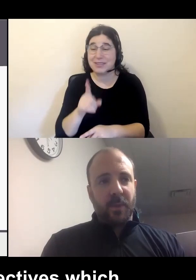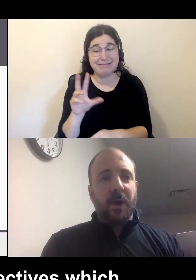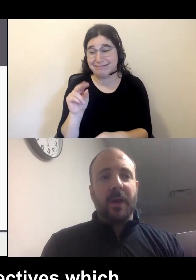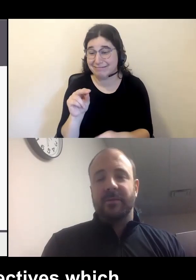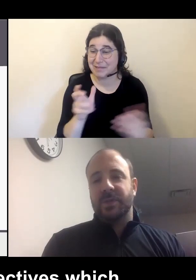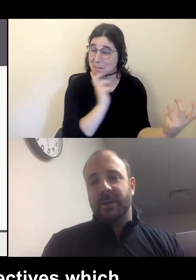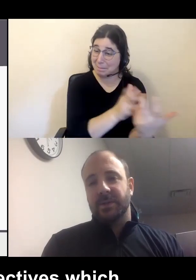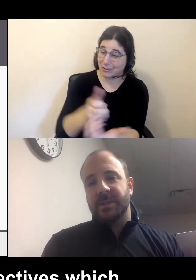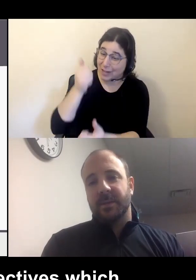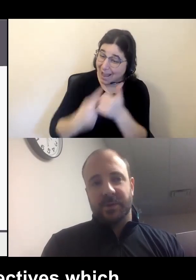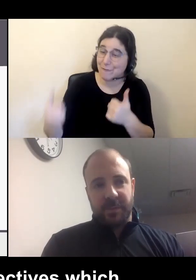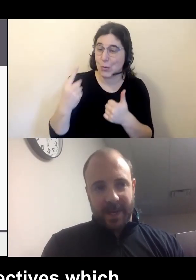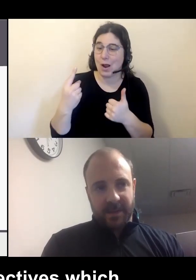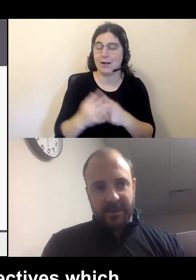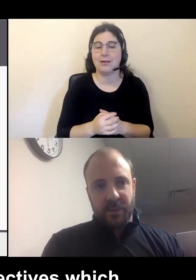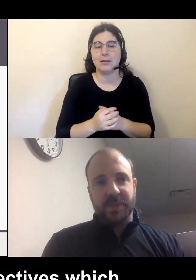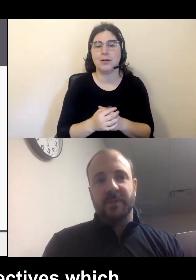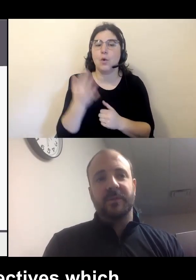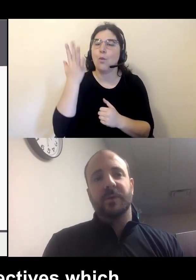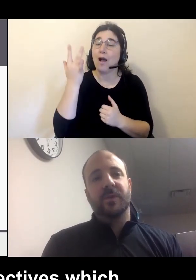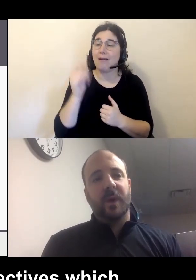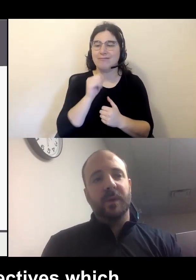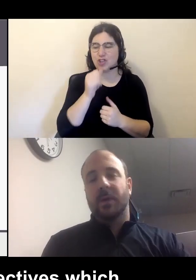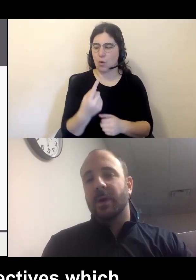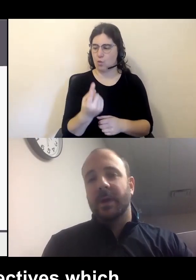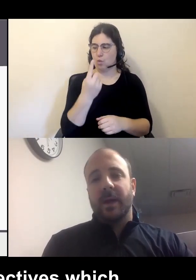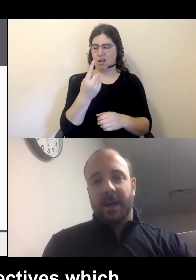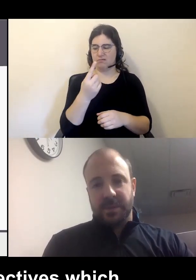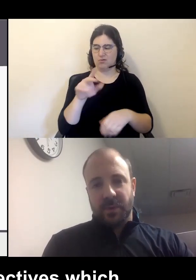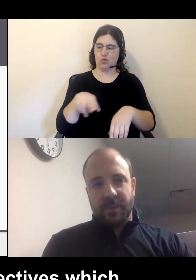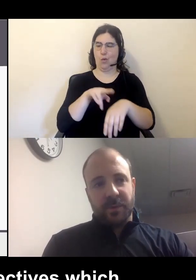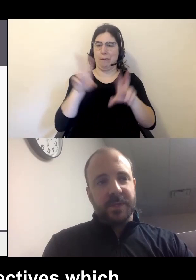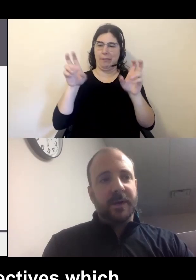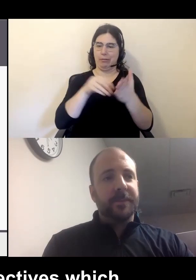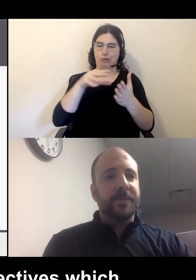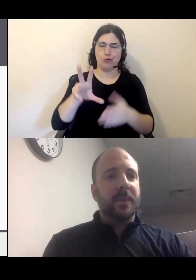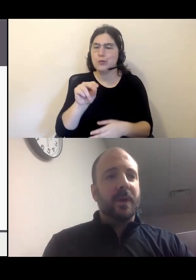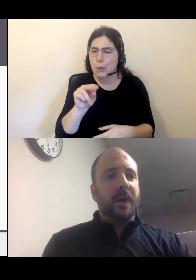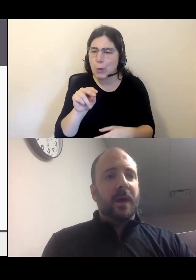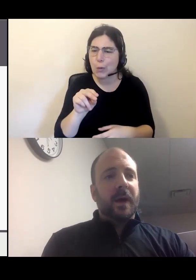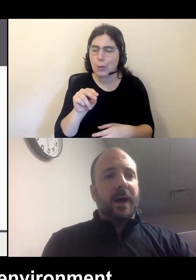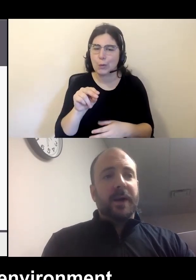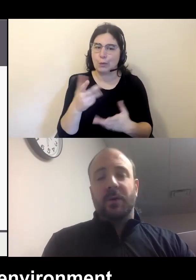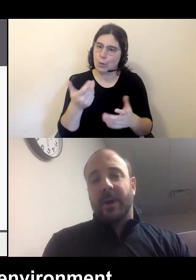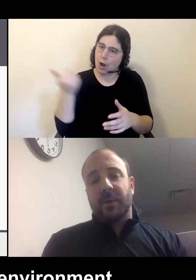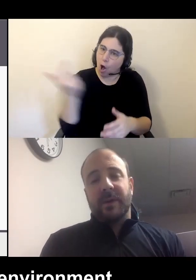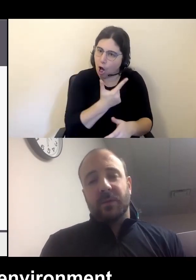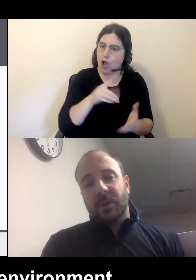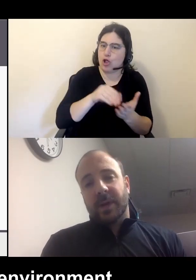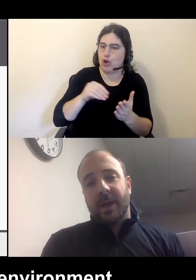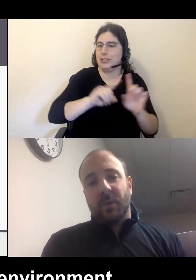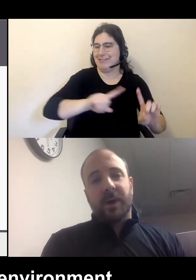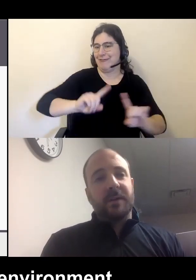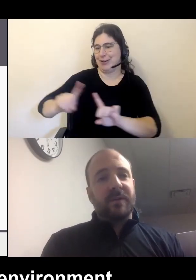learner. We all have challenges and perspectives which influence the way we learn and absorb new material. I know I will